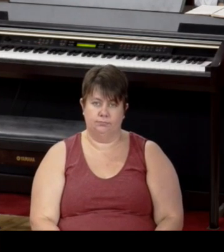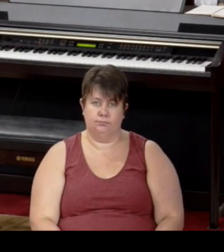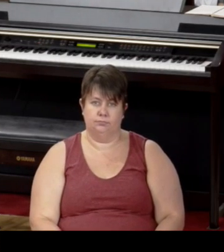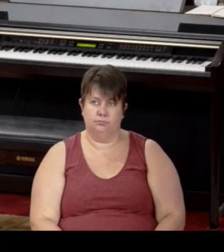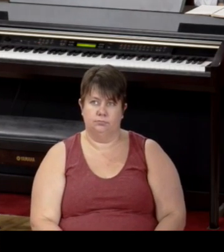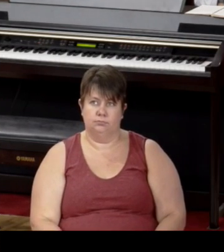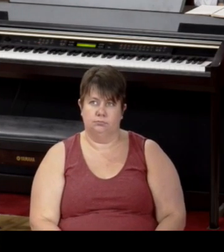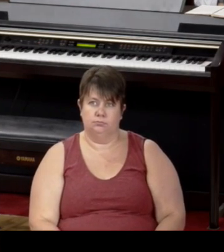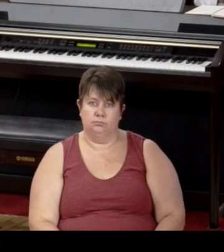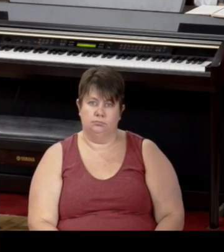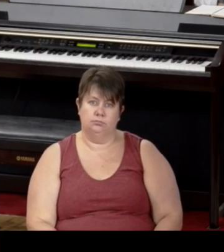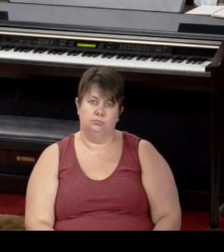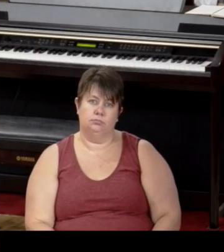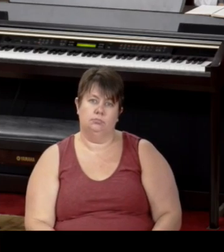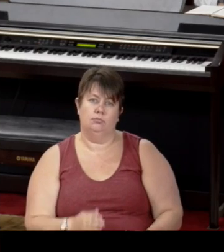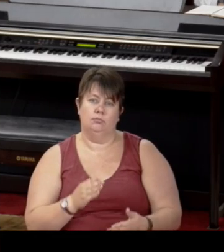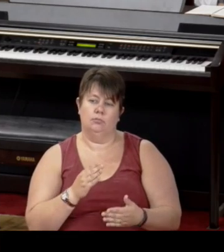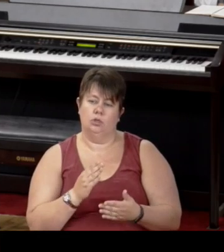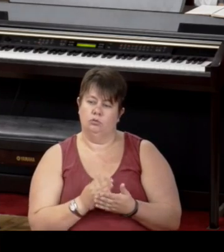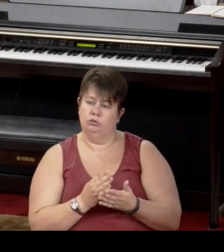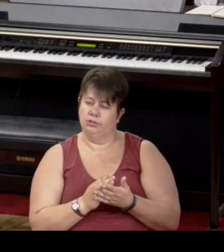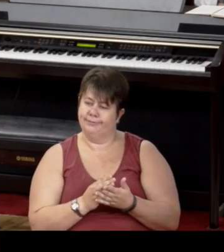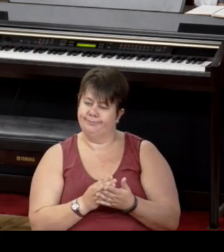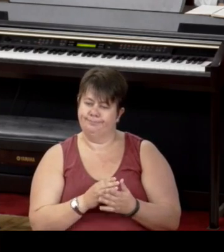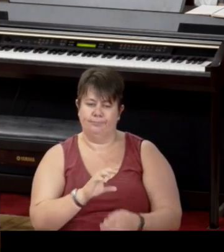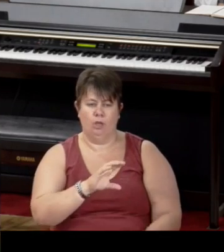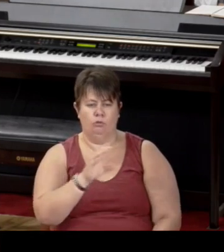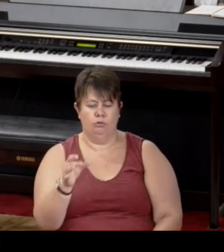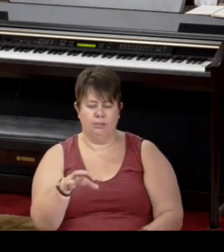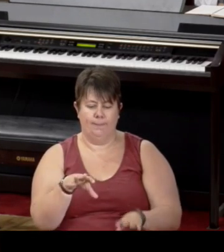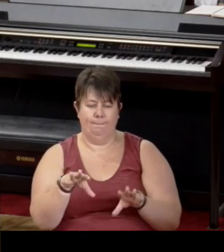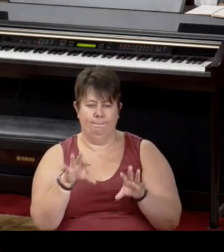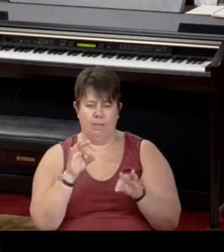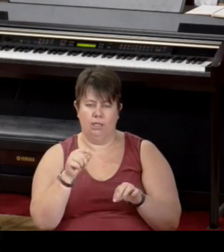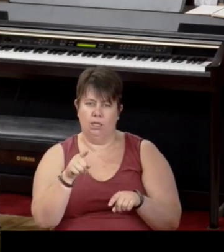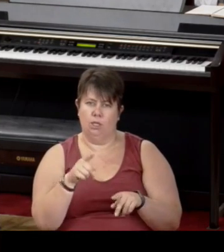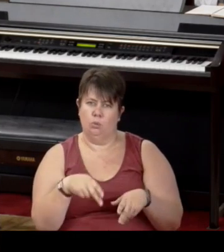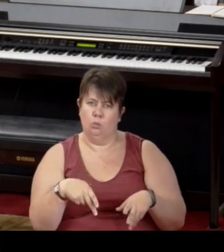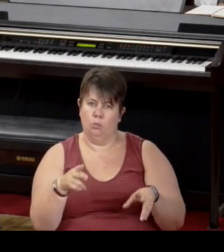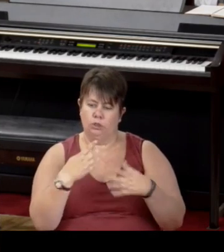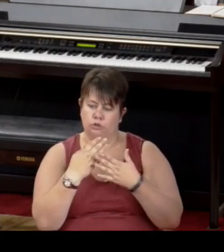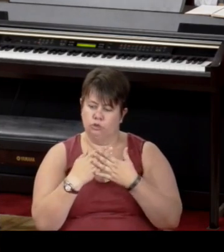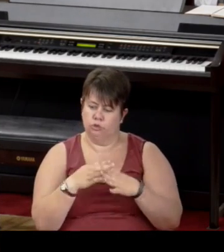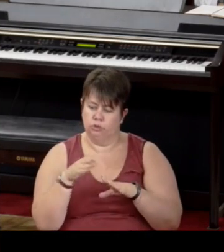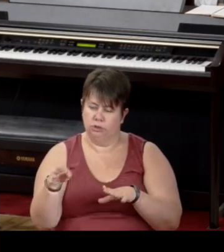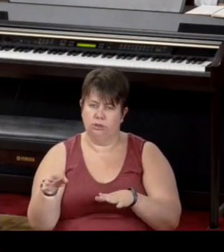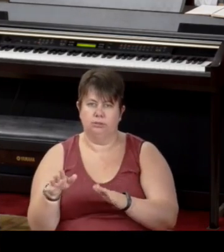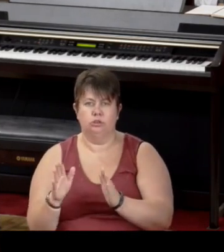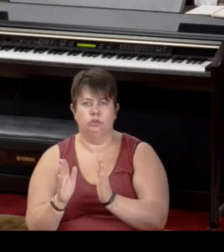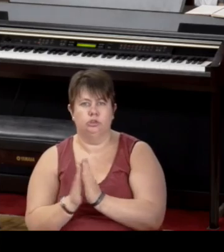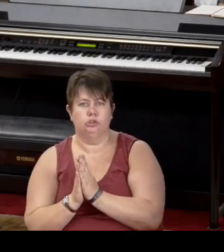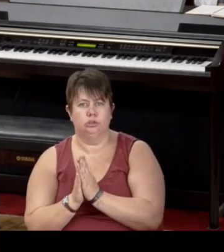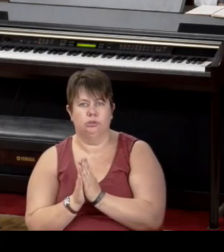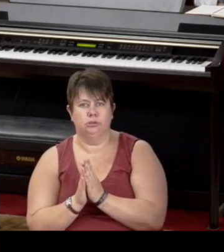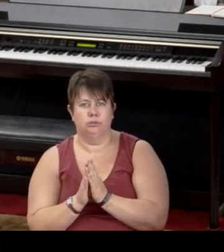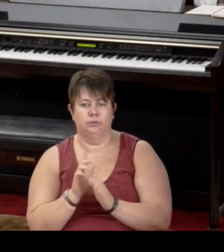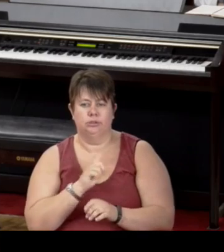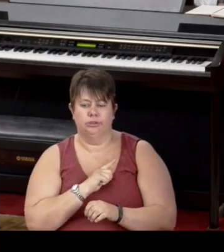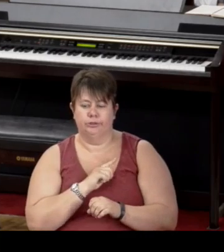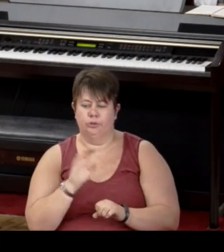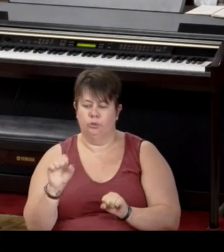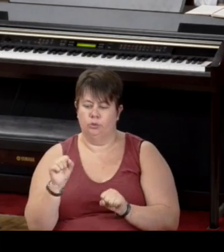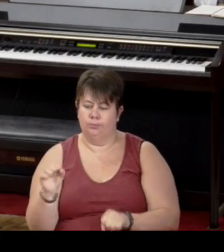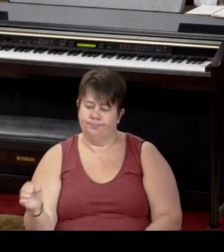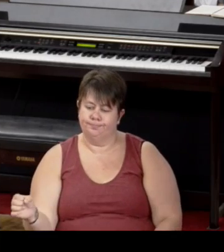The reason that Jesus may have used this particular image to communicate to this particular church is because of the local